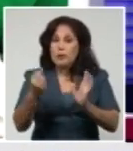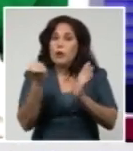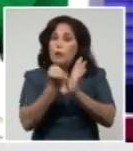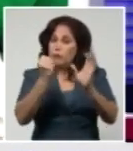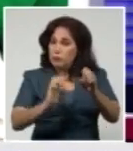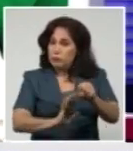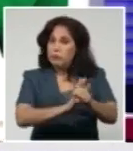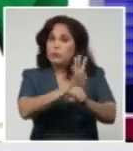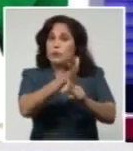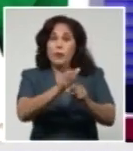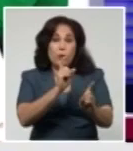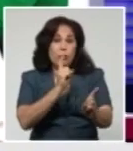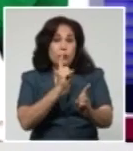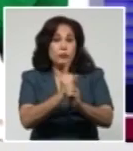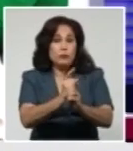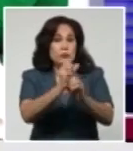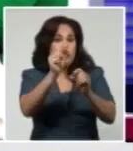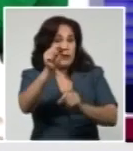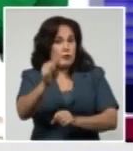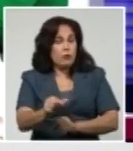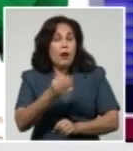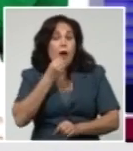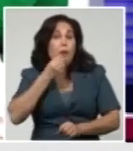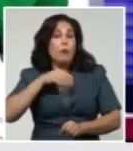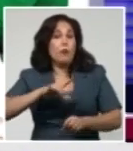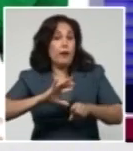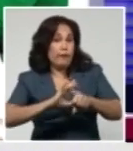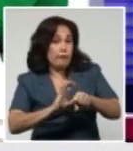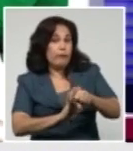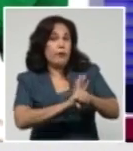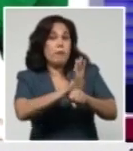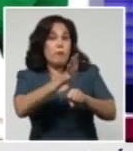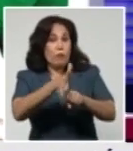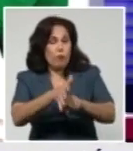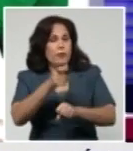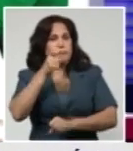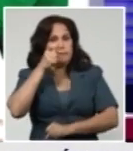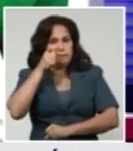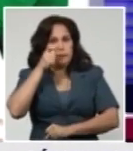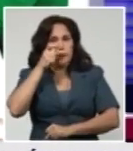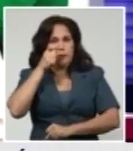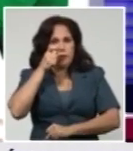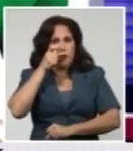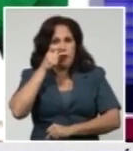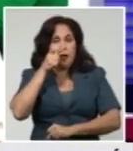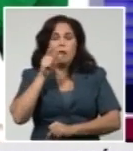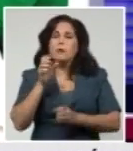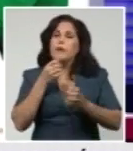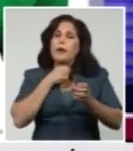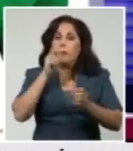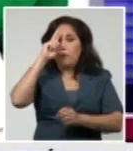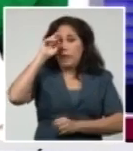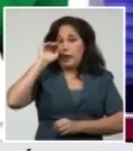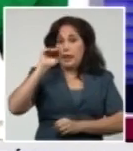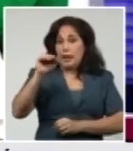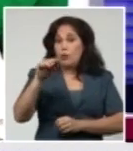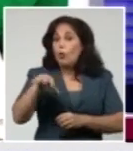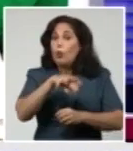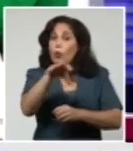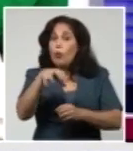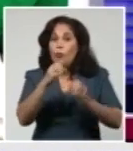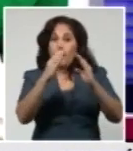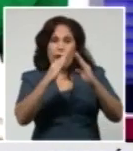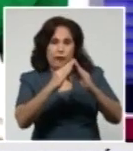yesterday. That said, the source of infection in 15 cases reported over the last 15 days is still